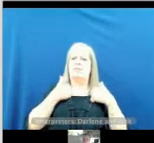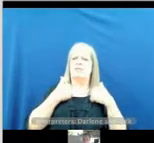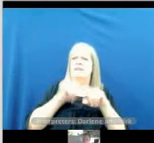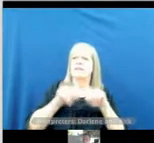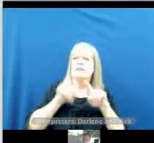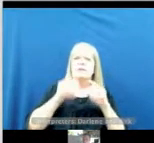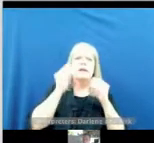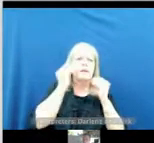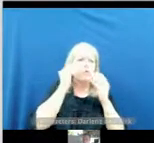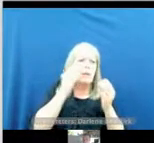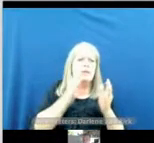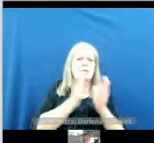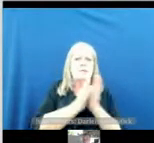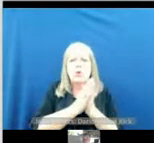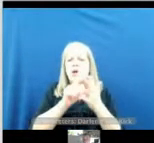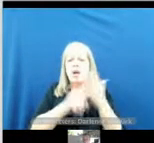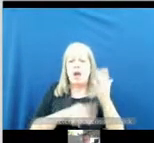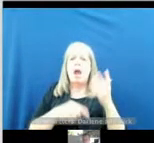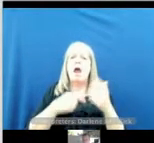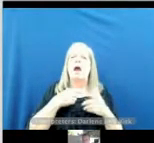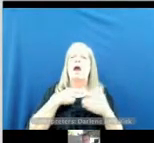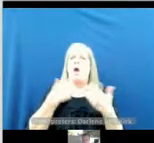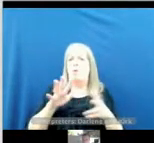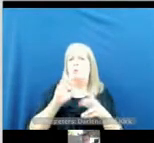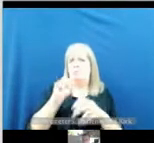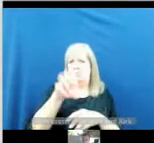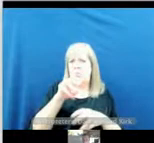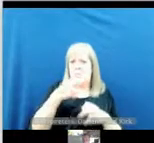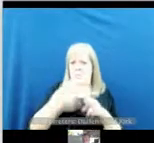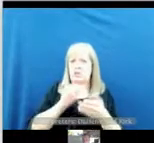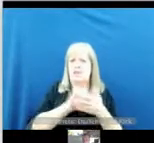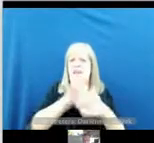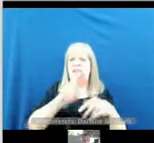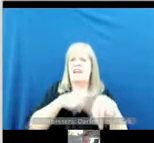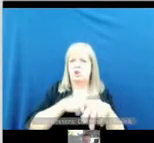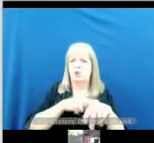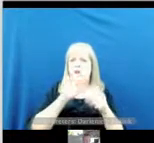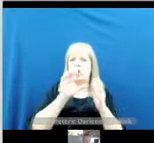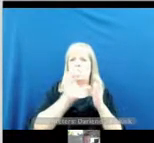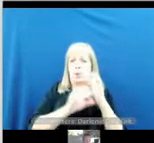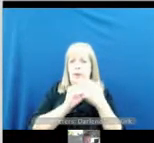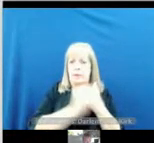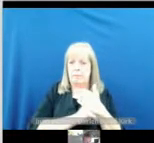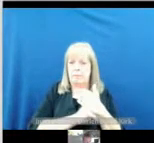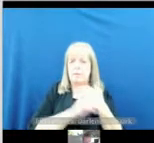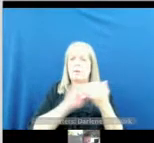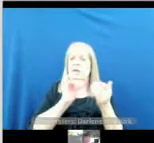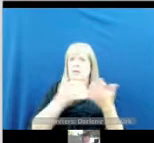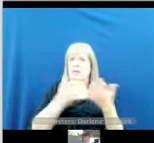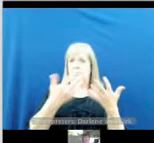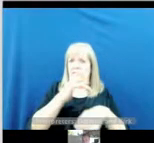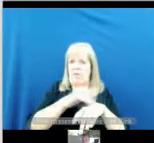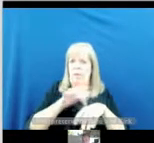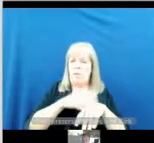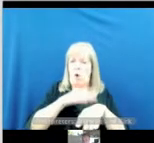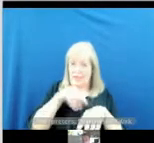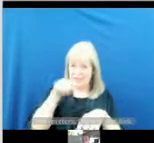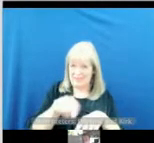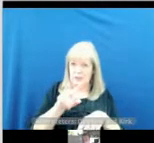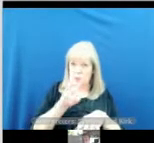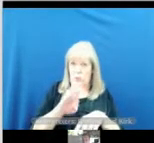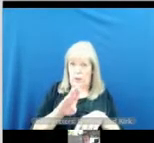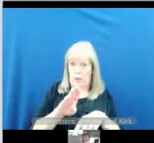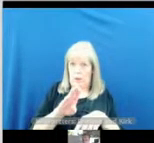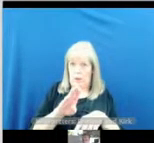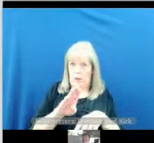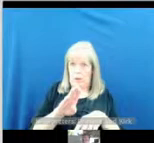the national curriculum, so that is a resource, and that is available actually on this website who's hosting this webinar.